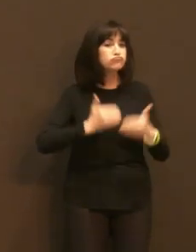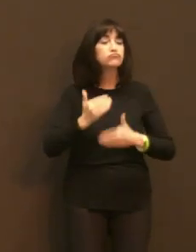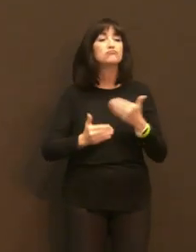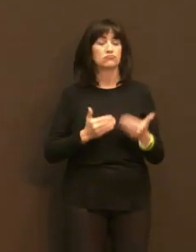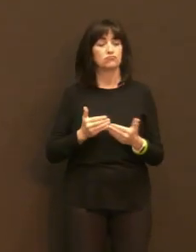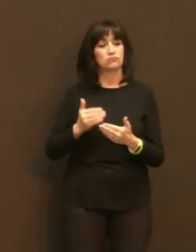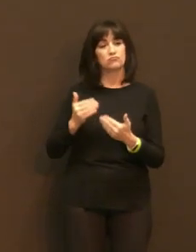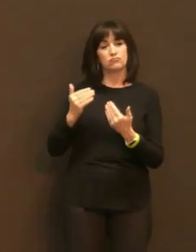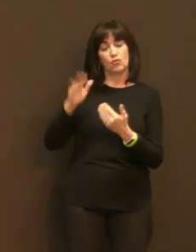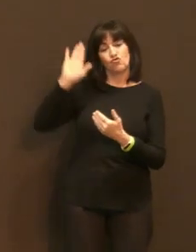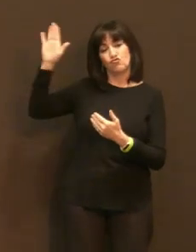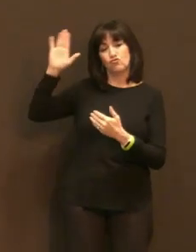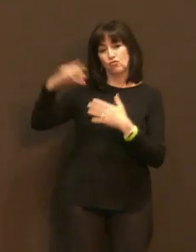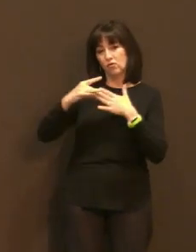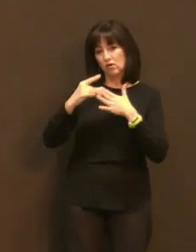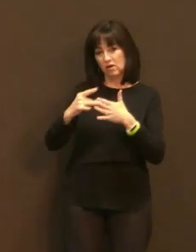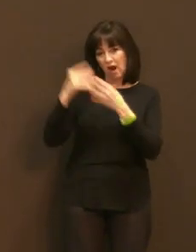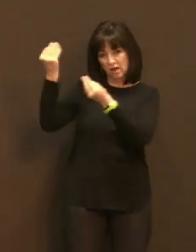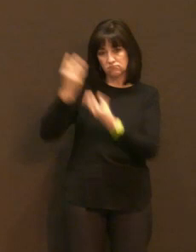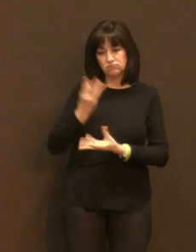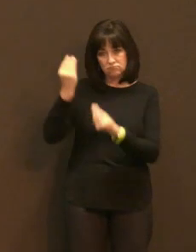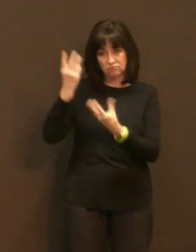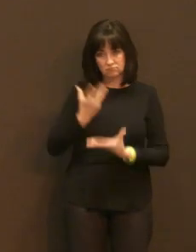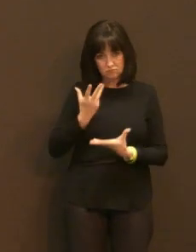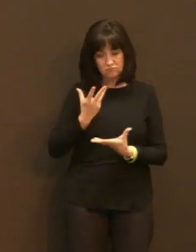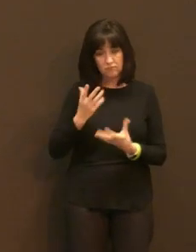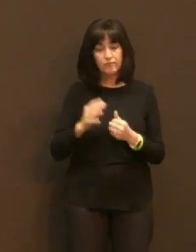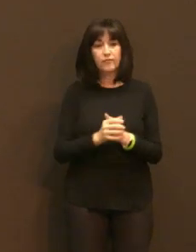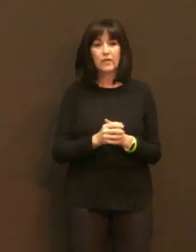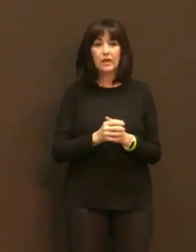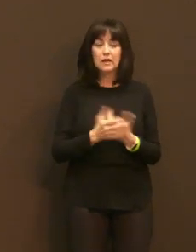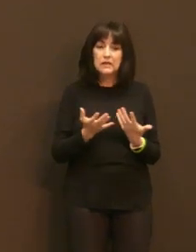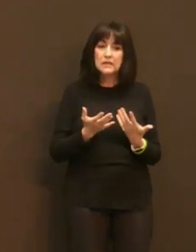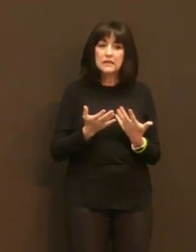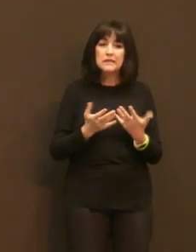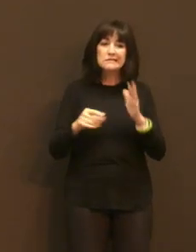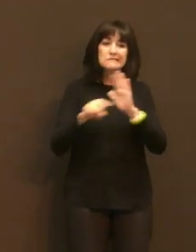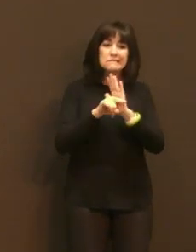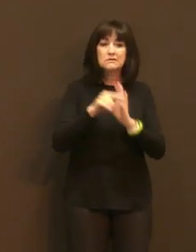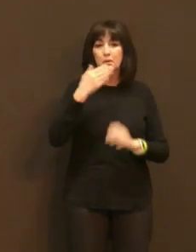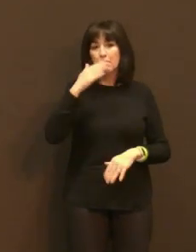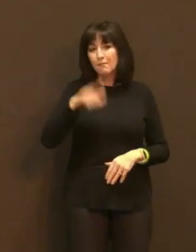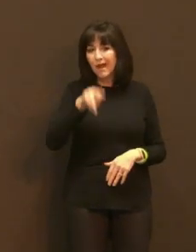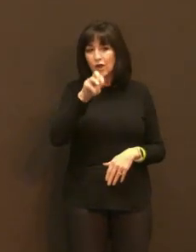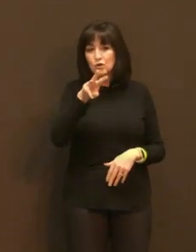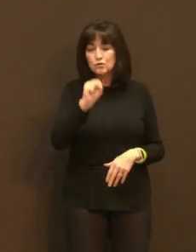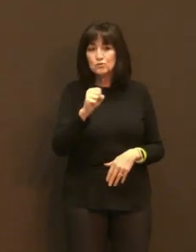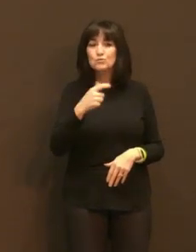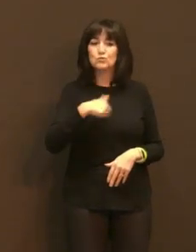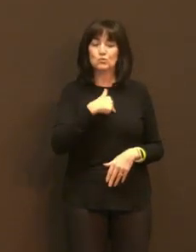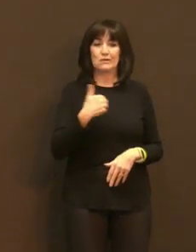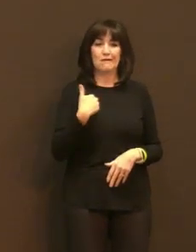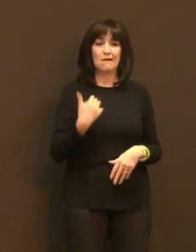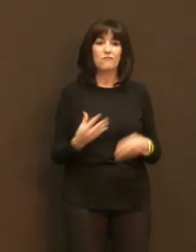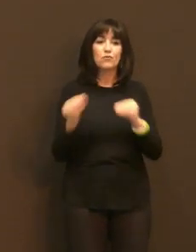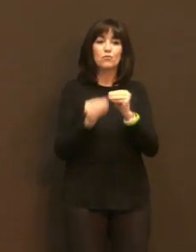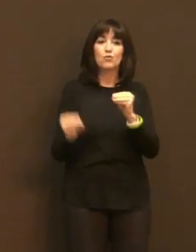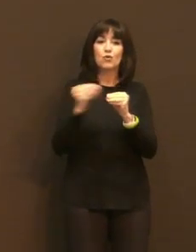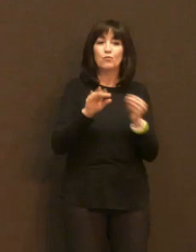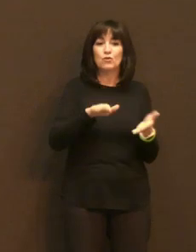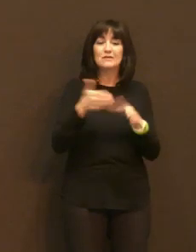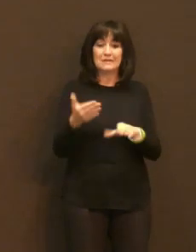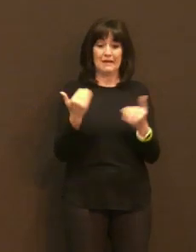originally projected, which is the good news. The very bad news, of course, is we have additional deaths, bringing the total